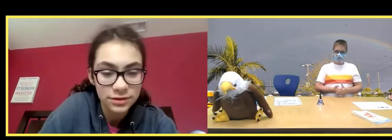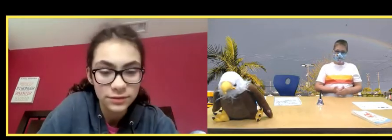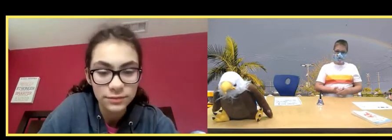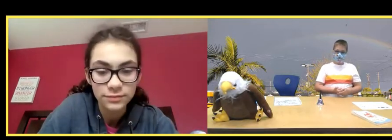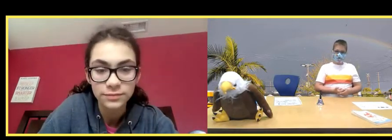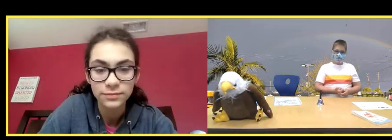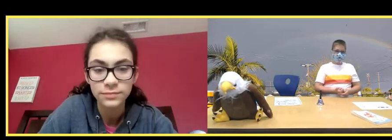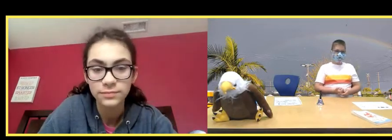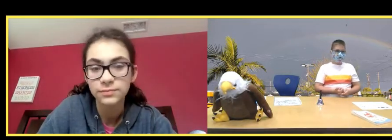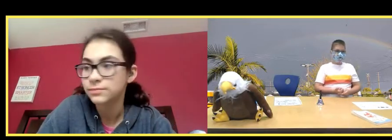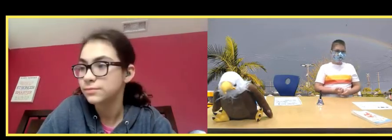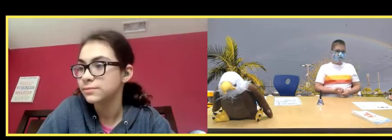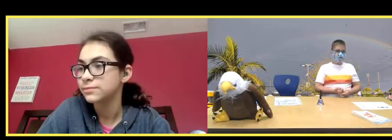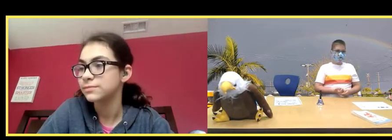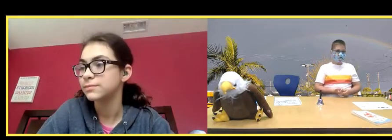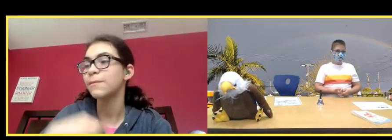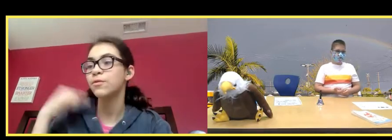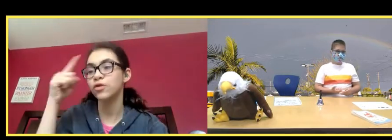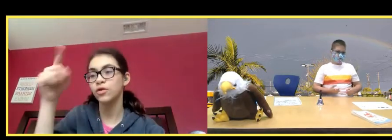I'm sure you all know what that means.